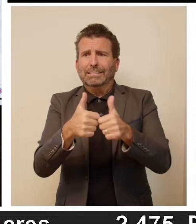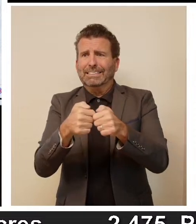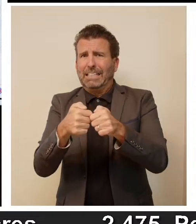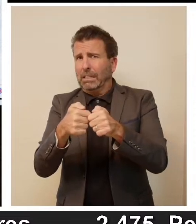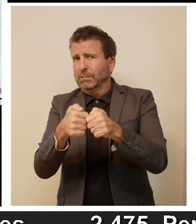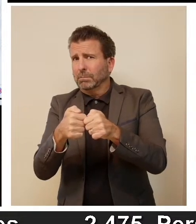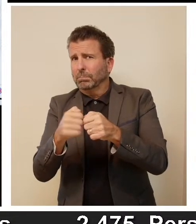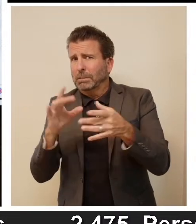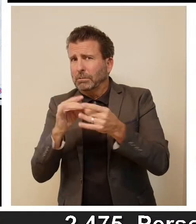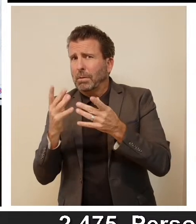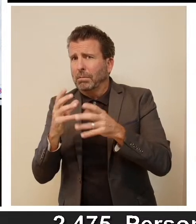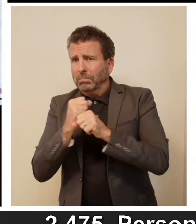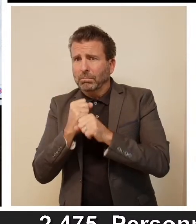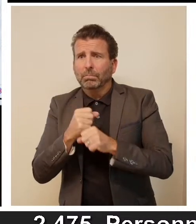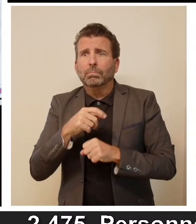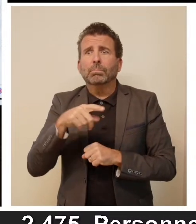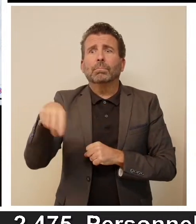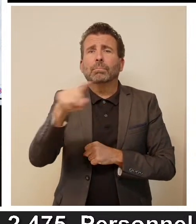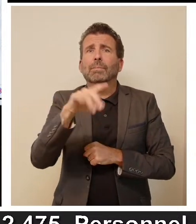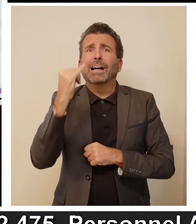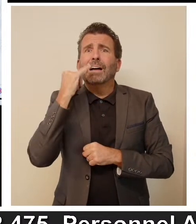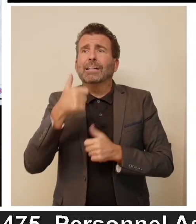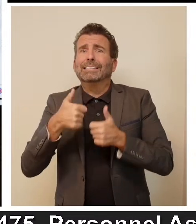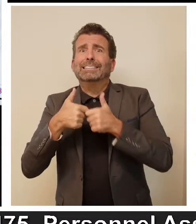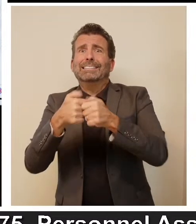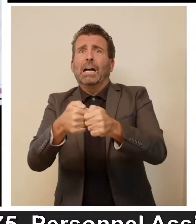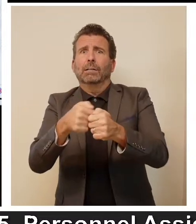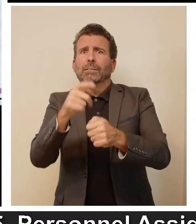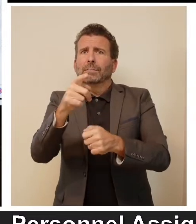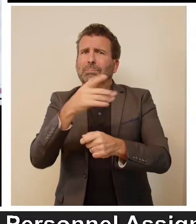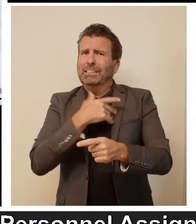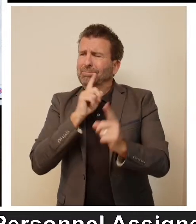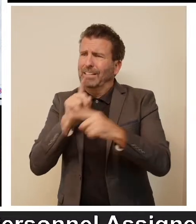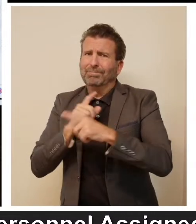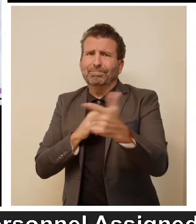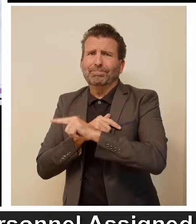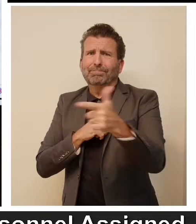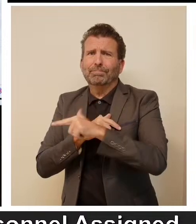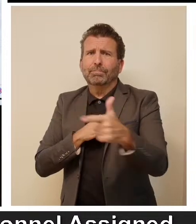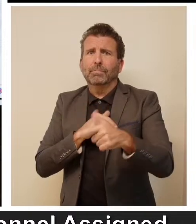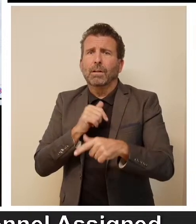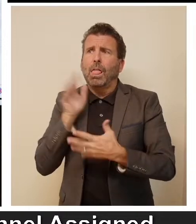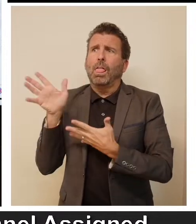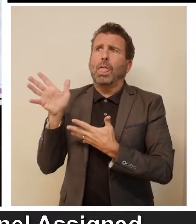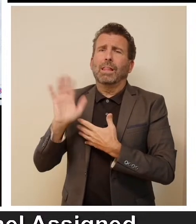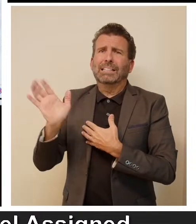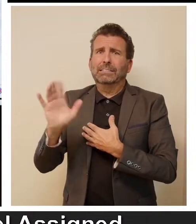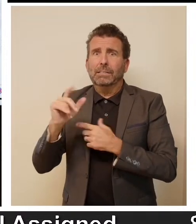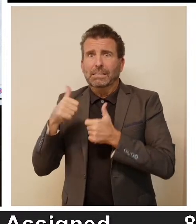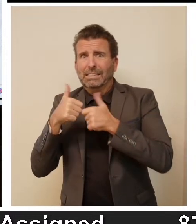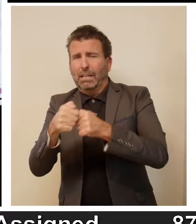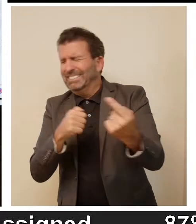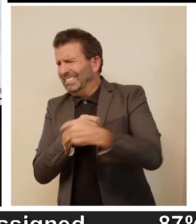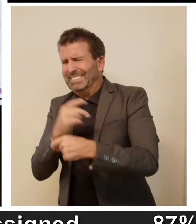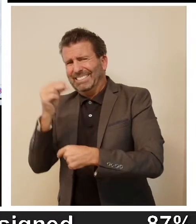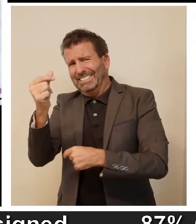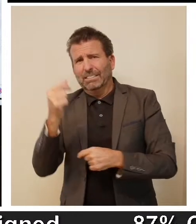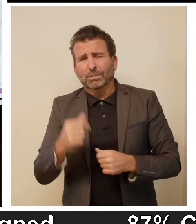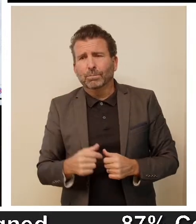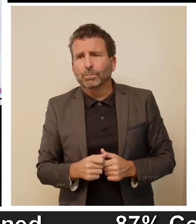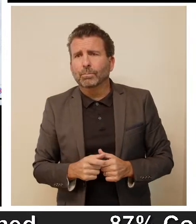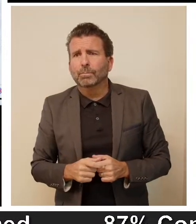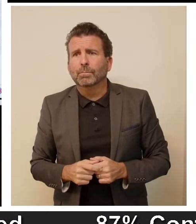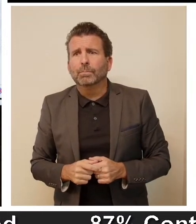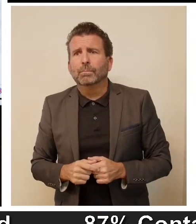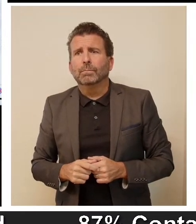to return that call or text message. They will attempt 3 times to reach you. If you do not contact them back,